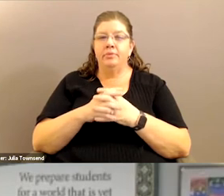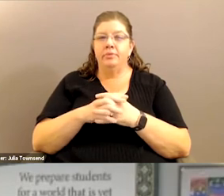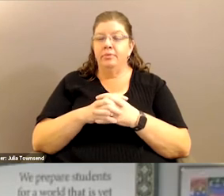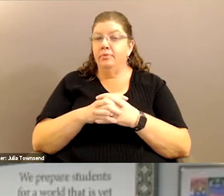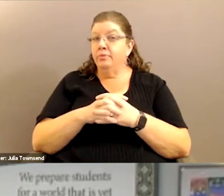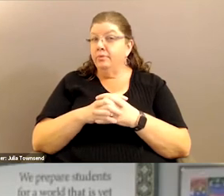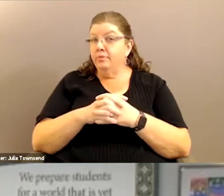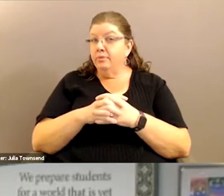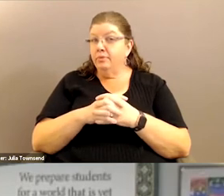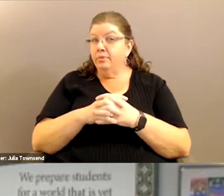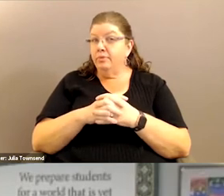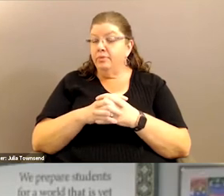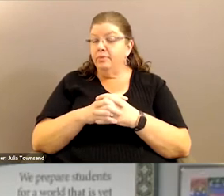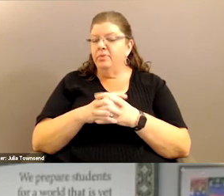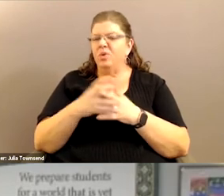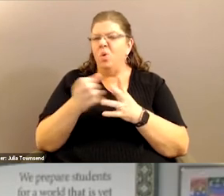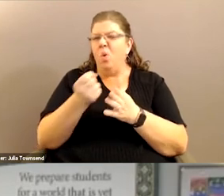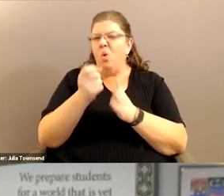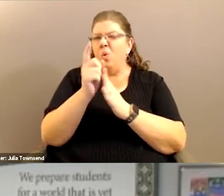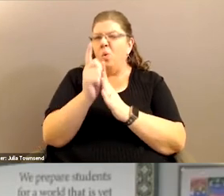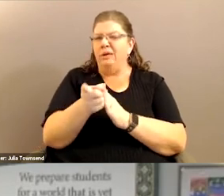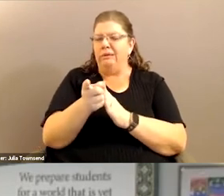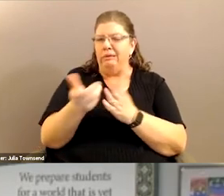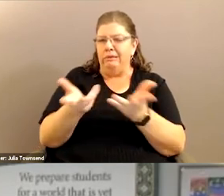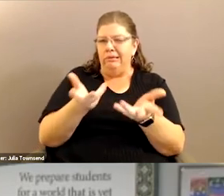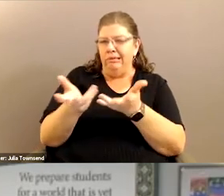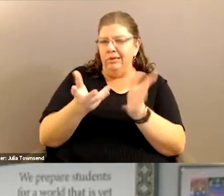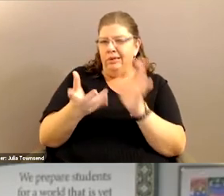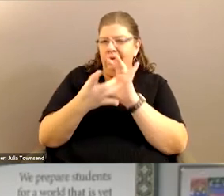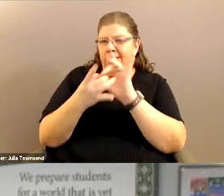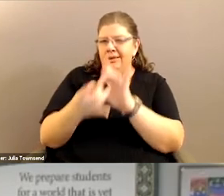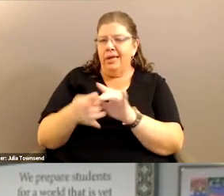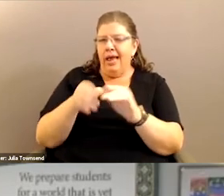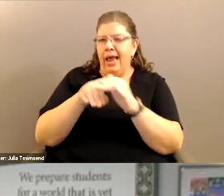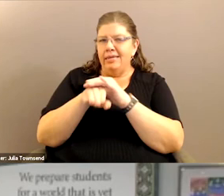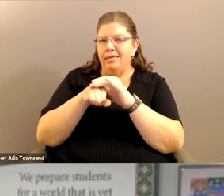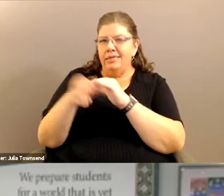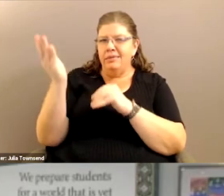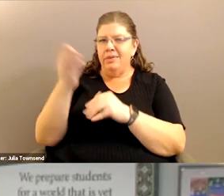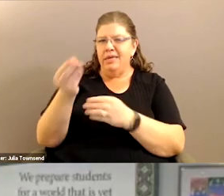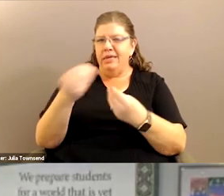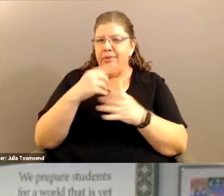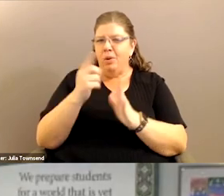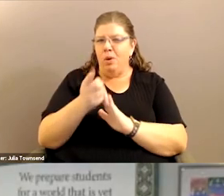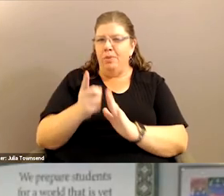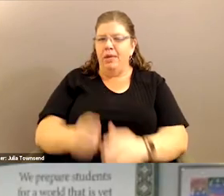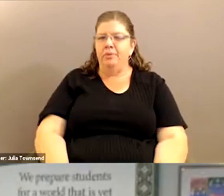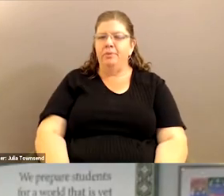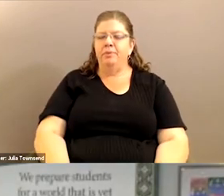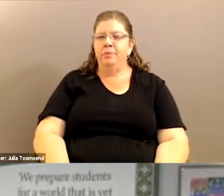um one second please i'm not able to give our access to speak one second